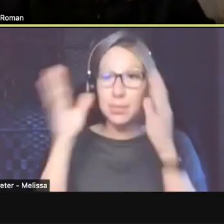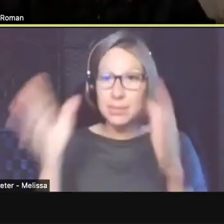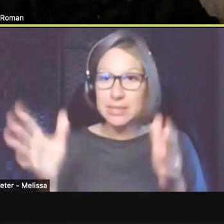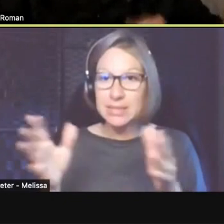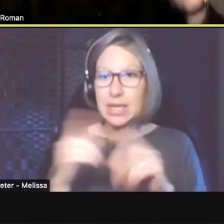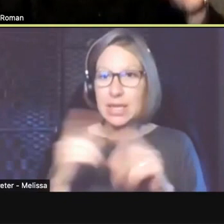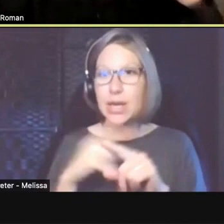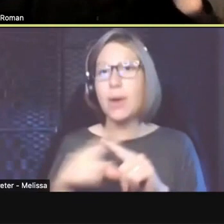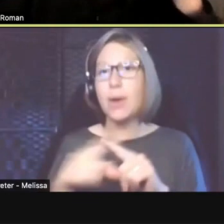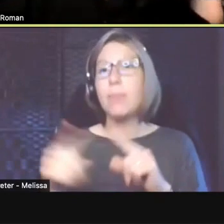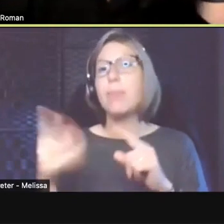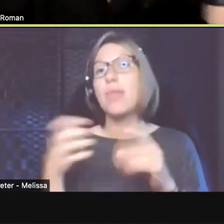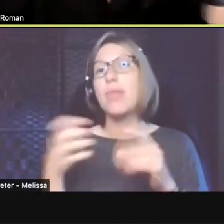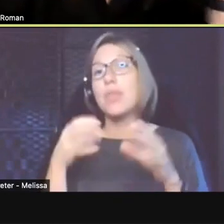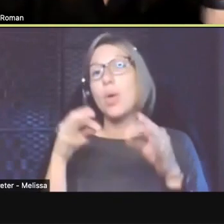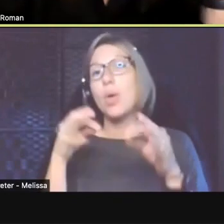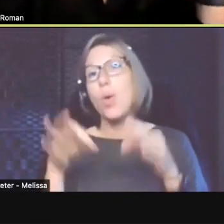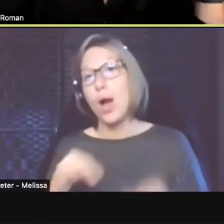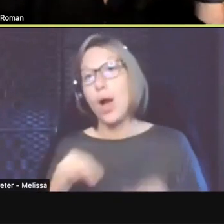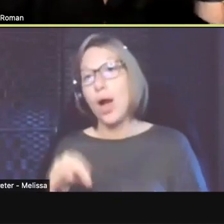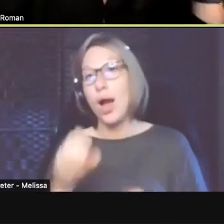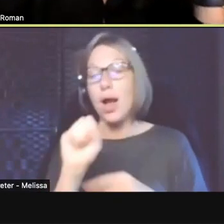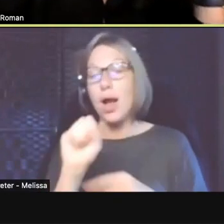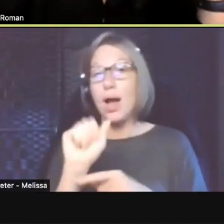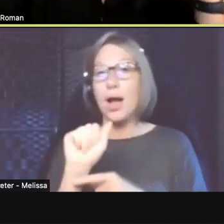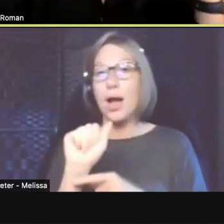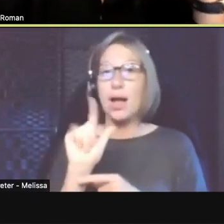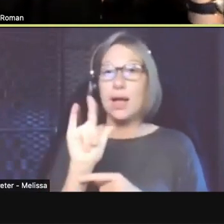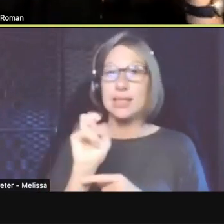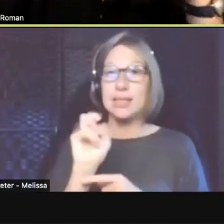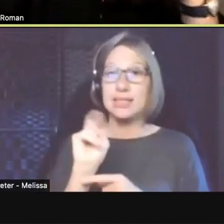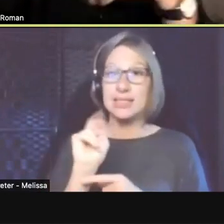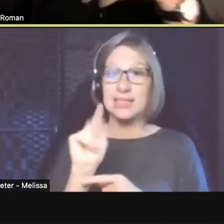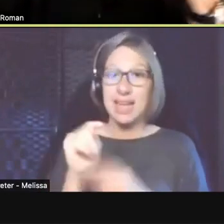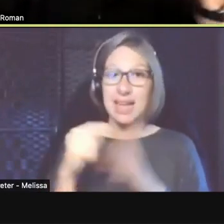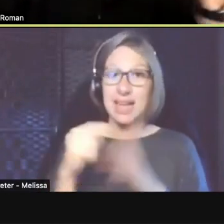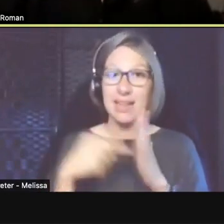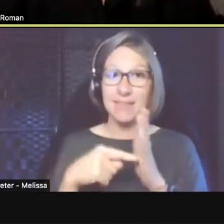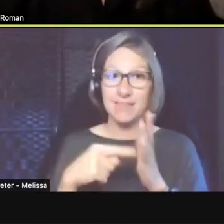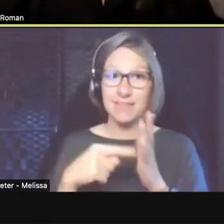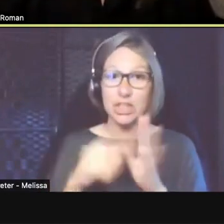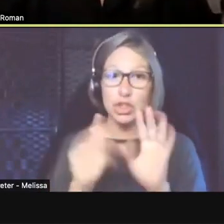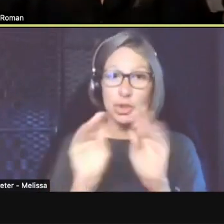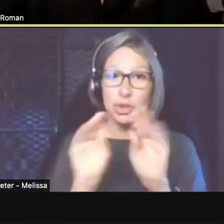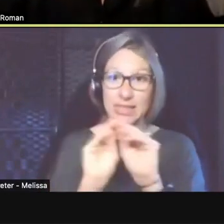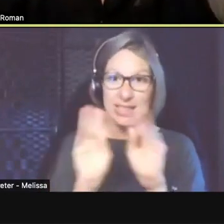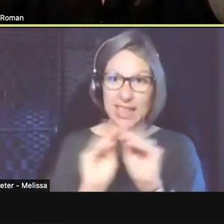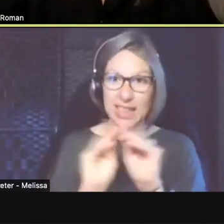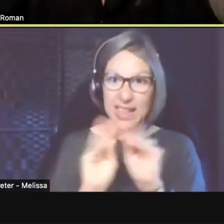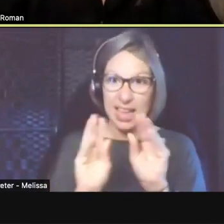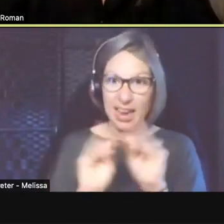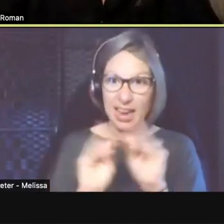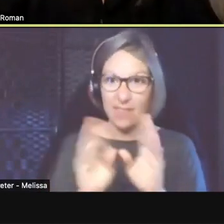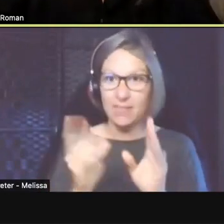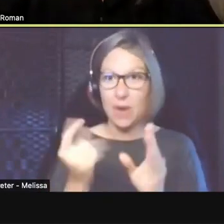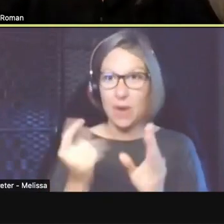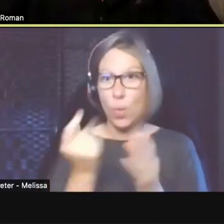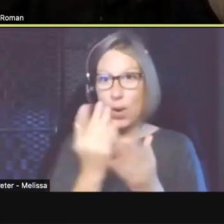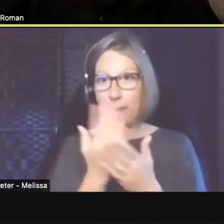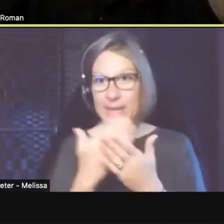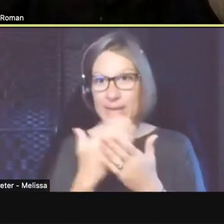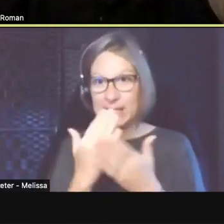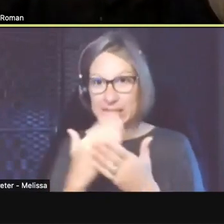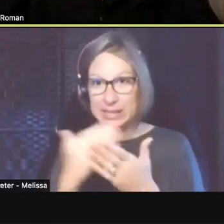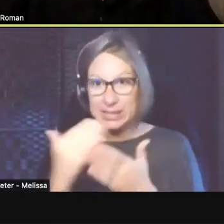to describe the salient features to clarify that he knows what elements, what are those pieces.